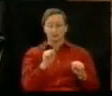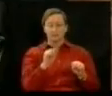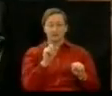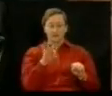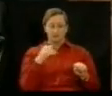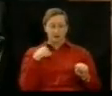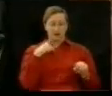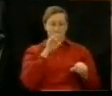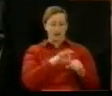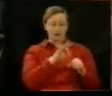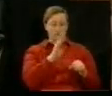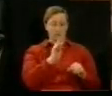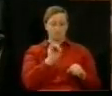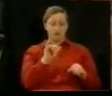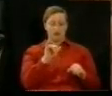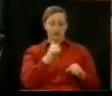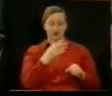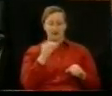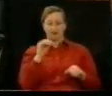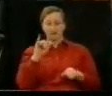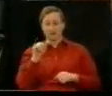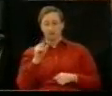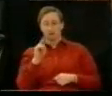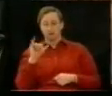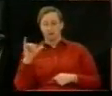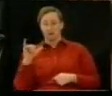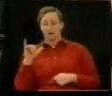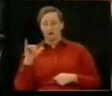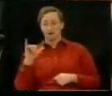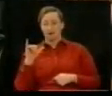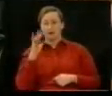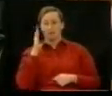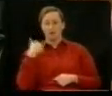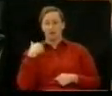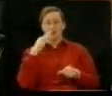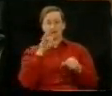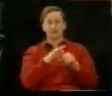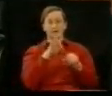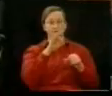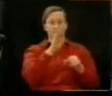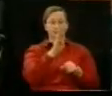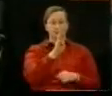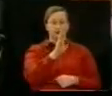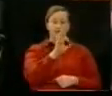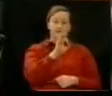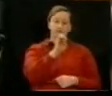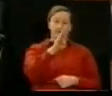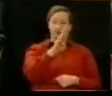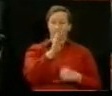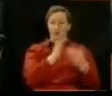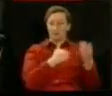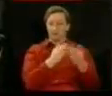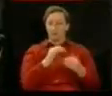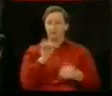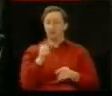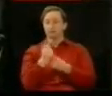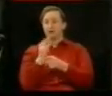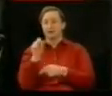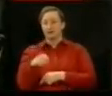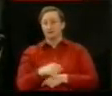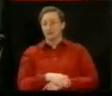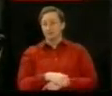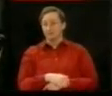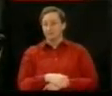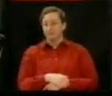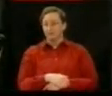May and July, there's going to be an election in February regardless. Is that correct? That's correct, unless